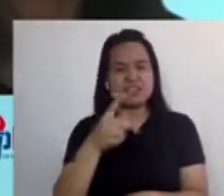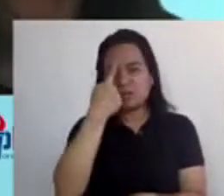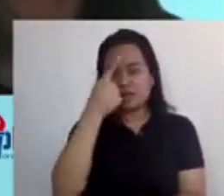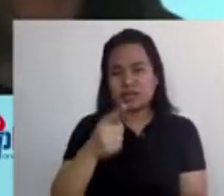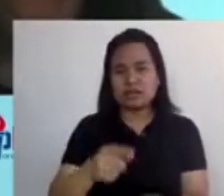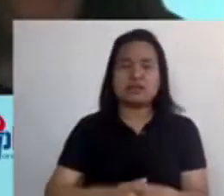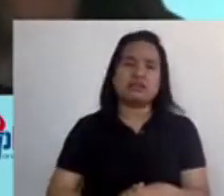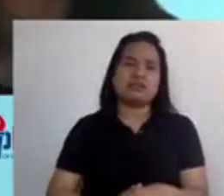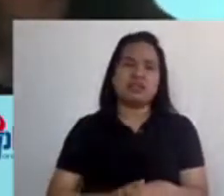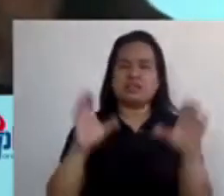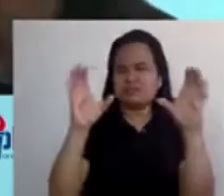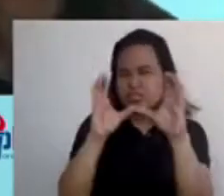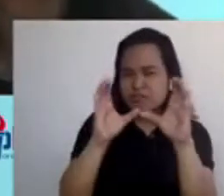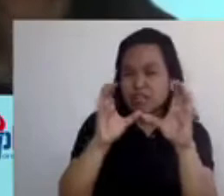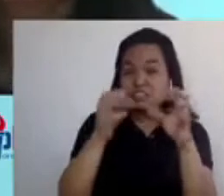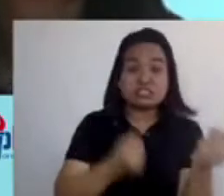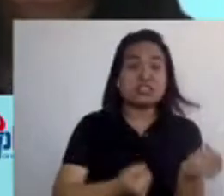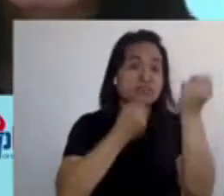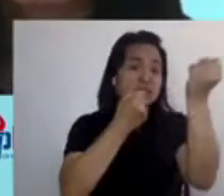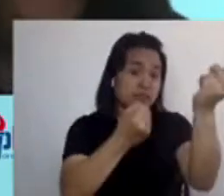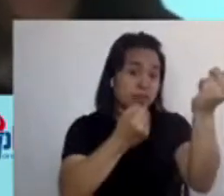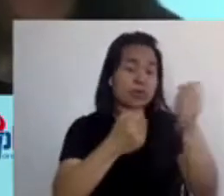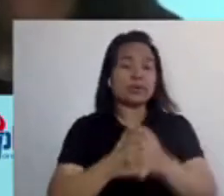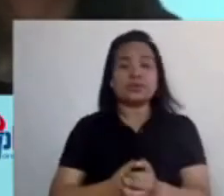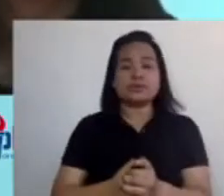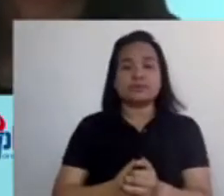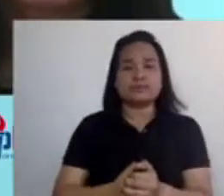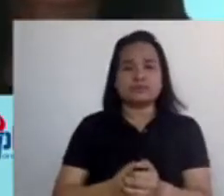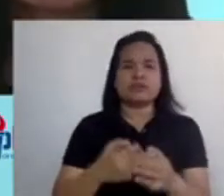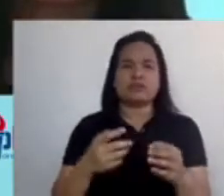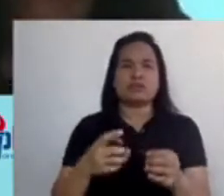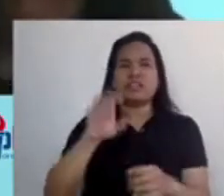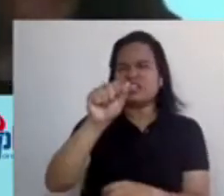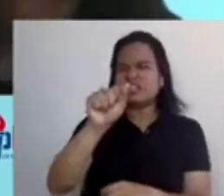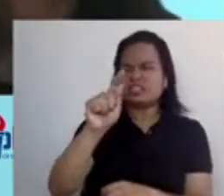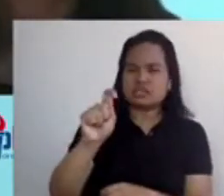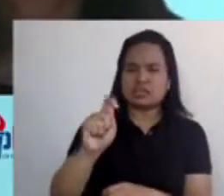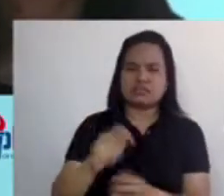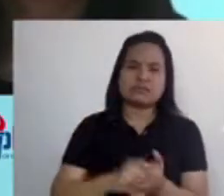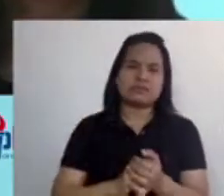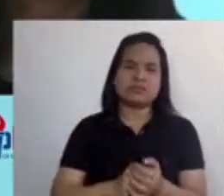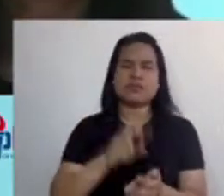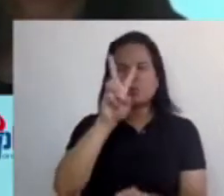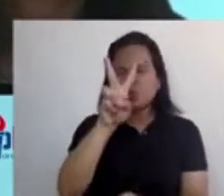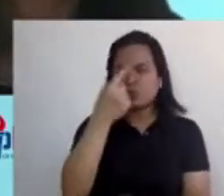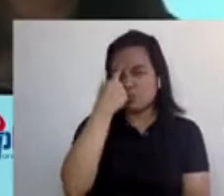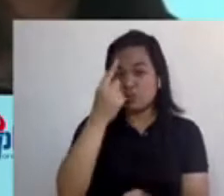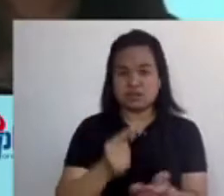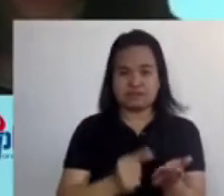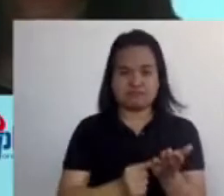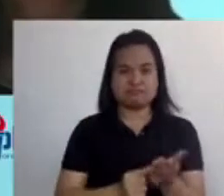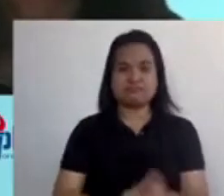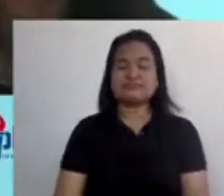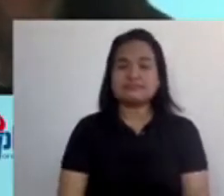head, focal person in charge of your ESAT, then that is a rating of 2. Now take note, in episode